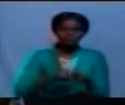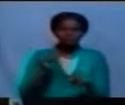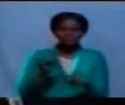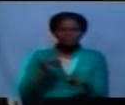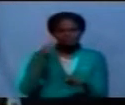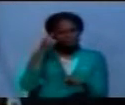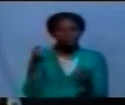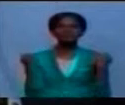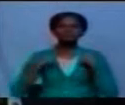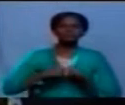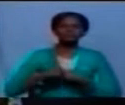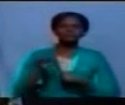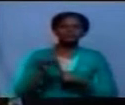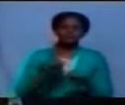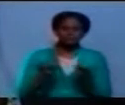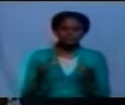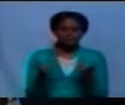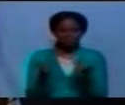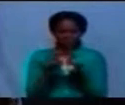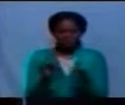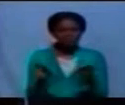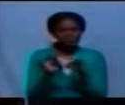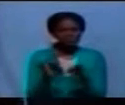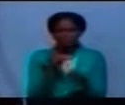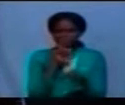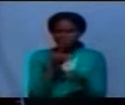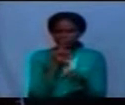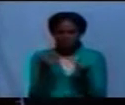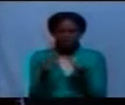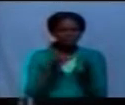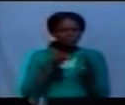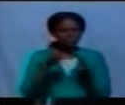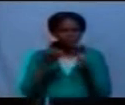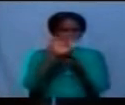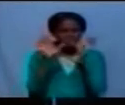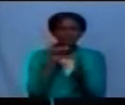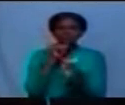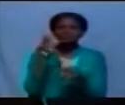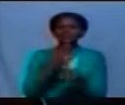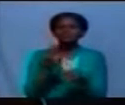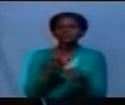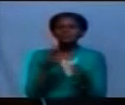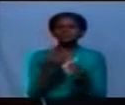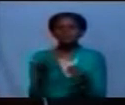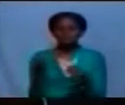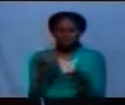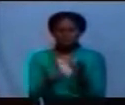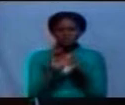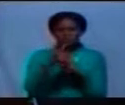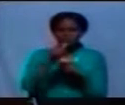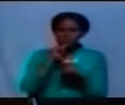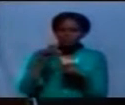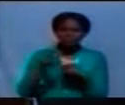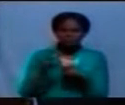need money for clothes, yes. But are they really important? You strike out. Don't spend money on impulse. Otherwise, you end